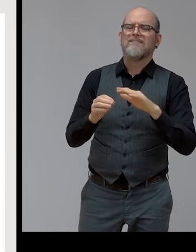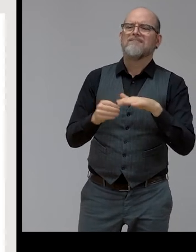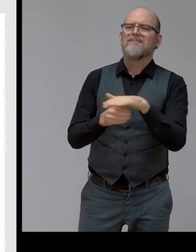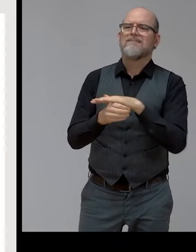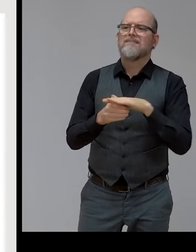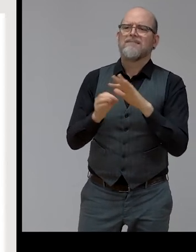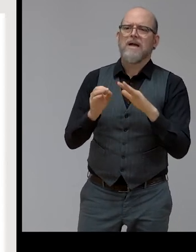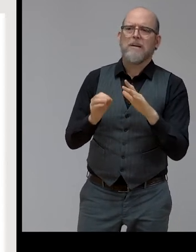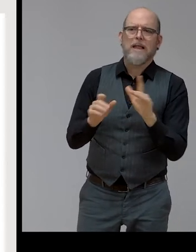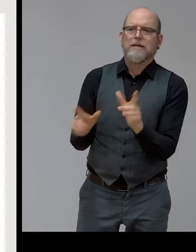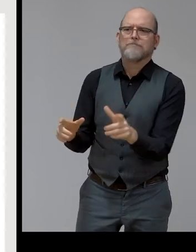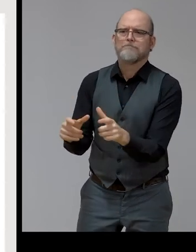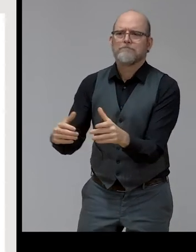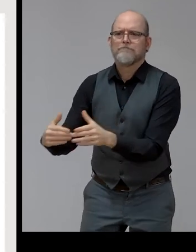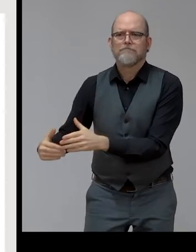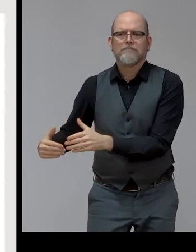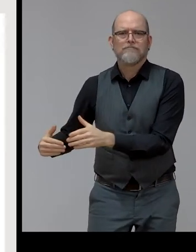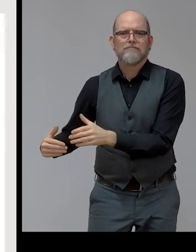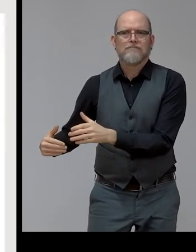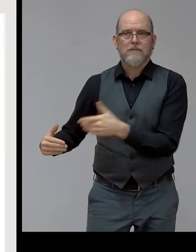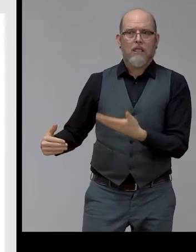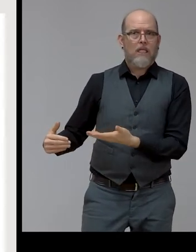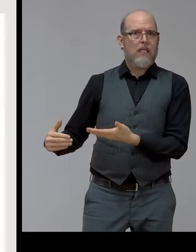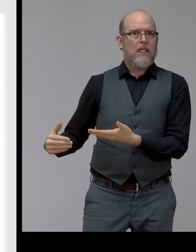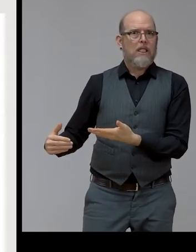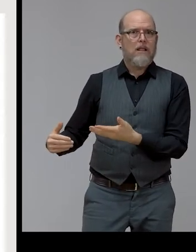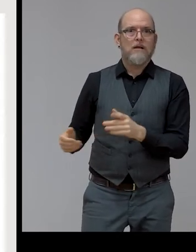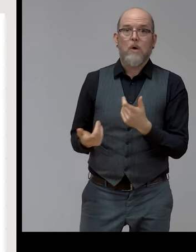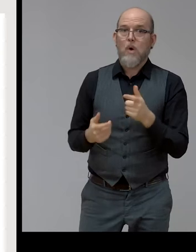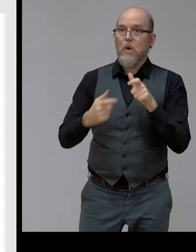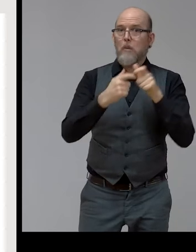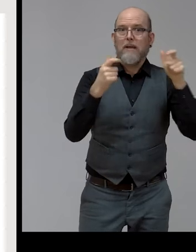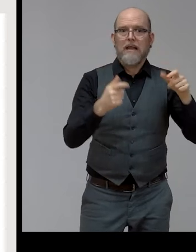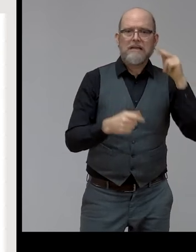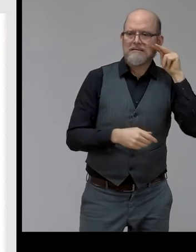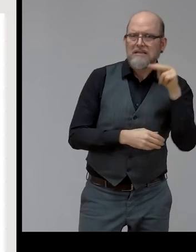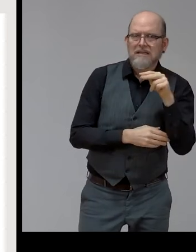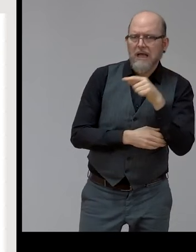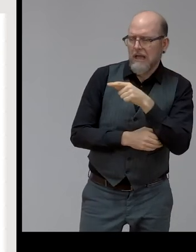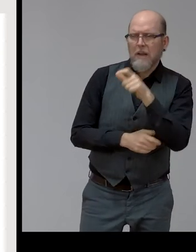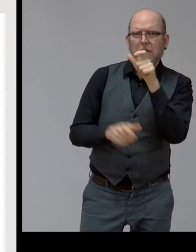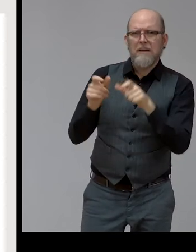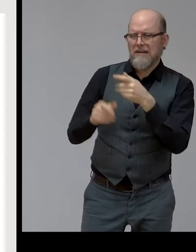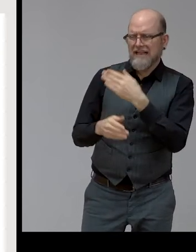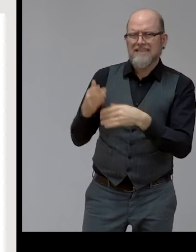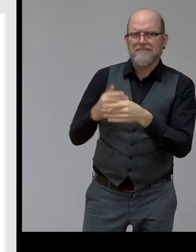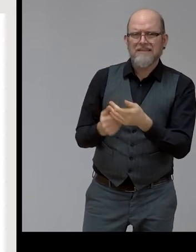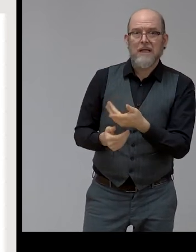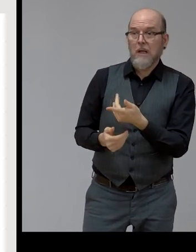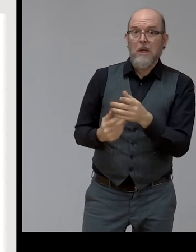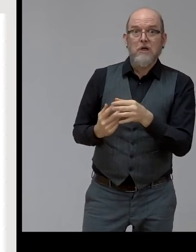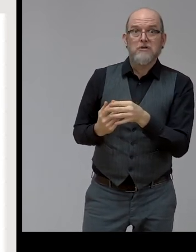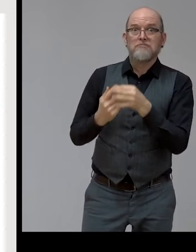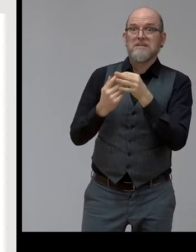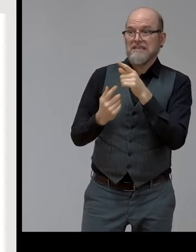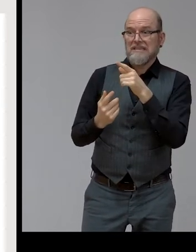problem is the companies that think that people with disabilities, especially with Down syndrome, they cannot